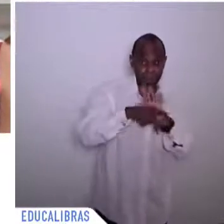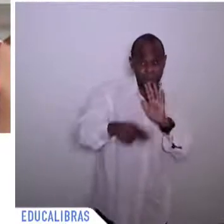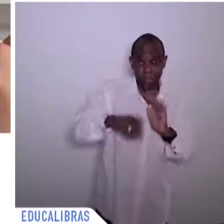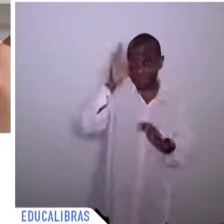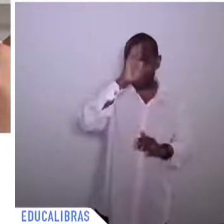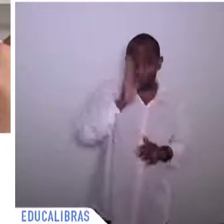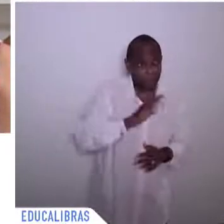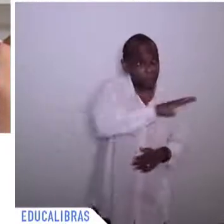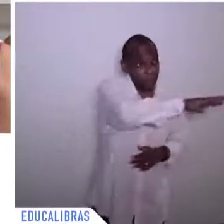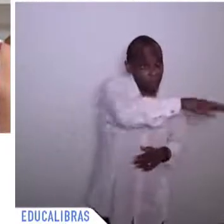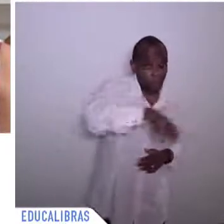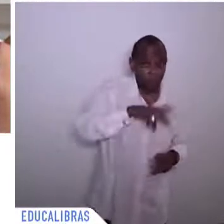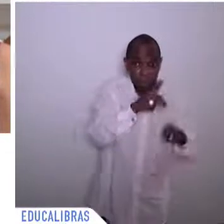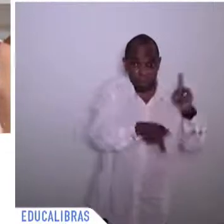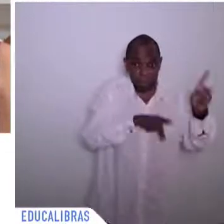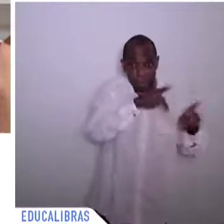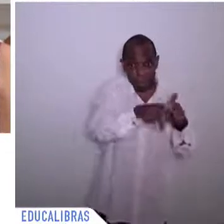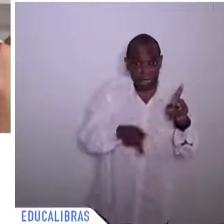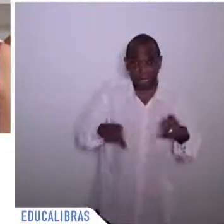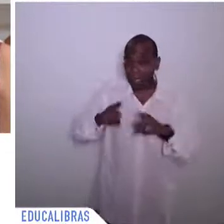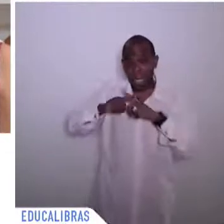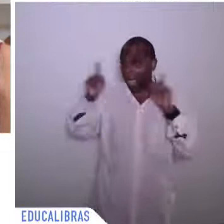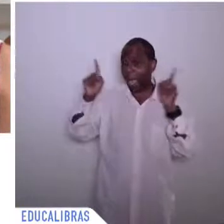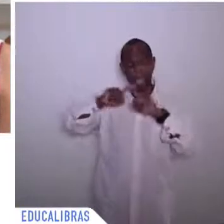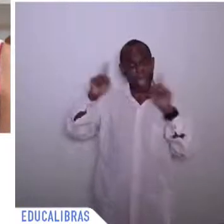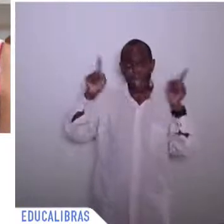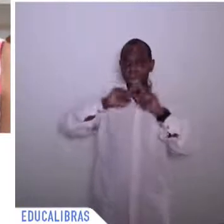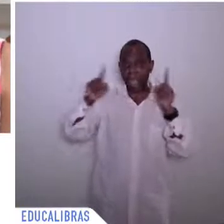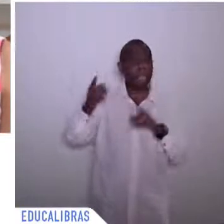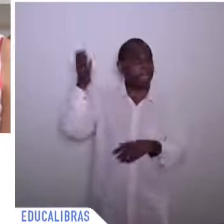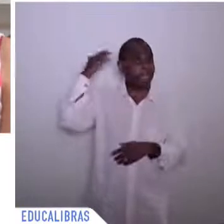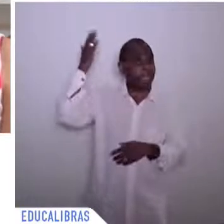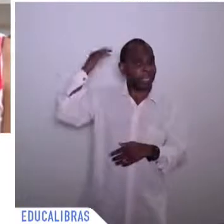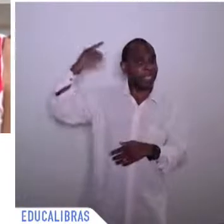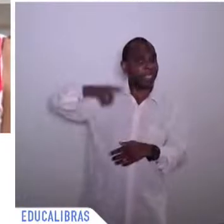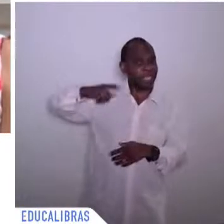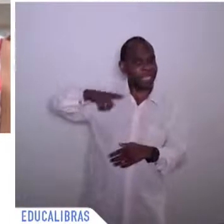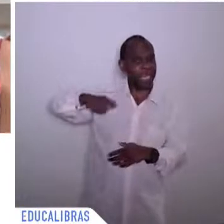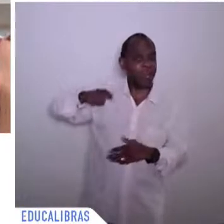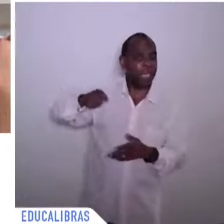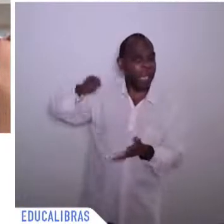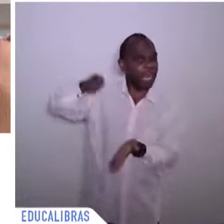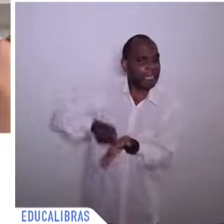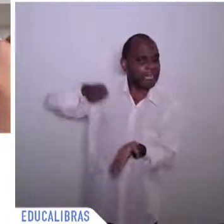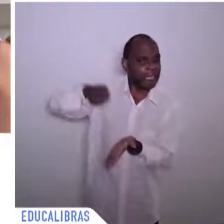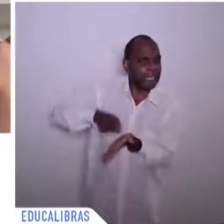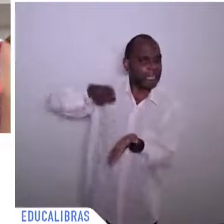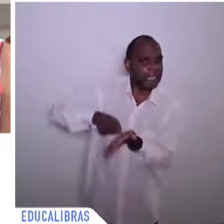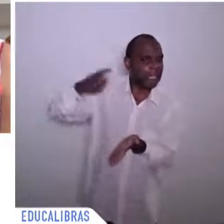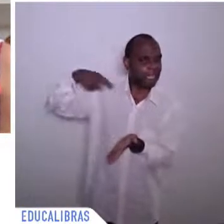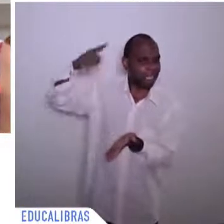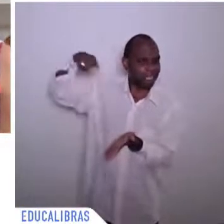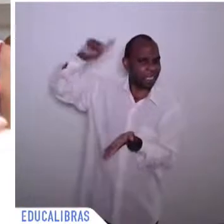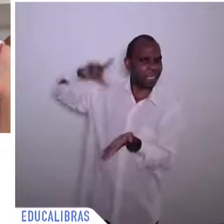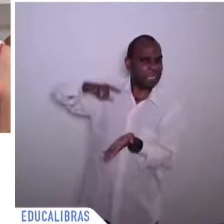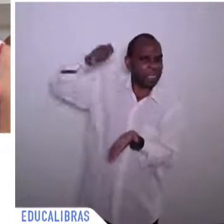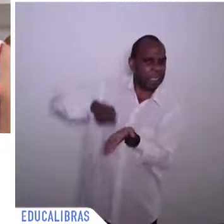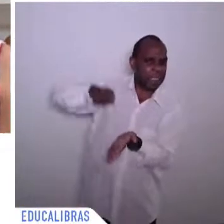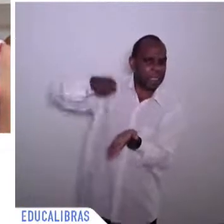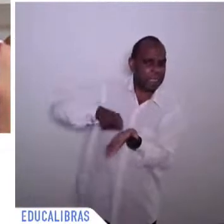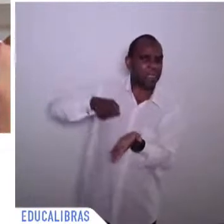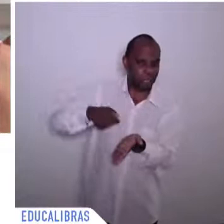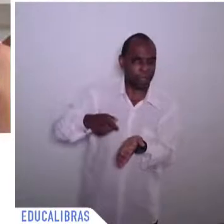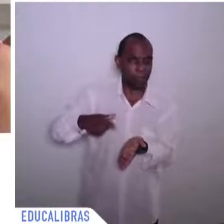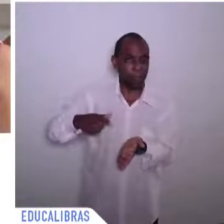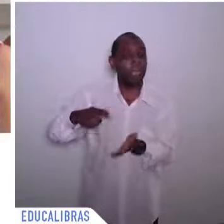Brazilian press works has been the source, the target of criticism for a long time, since